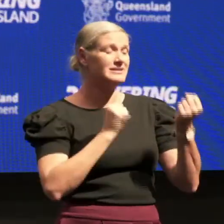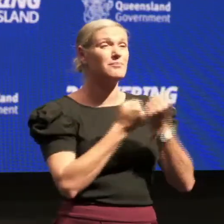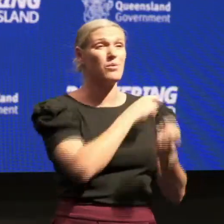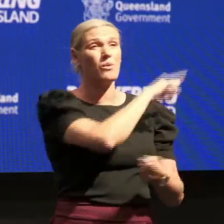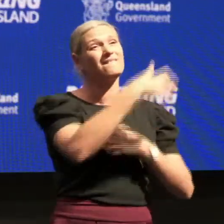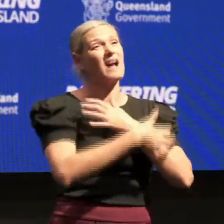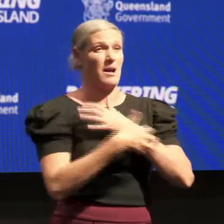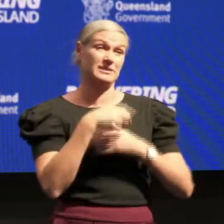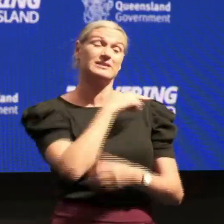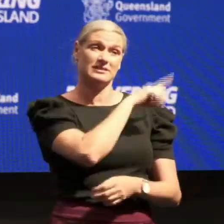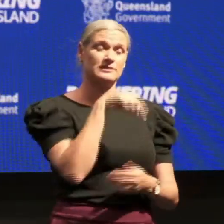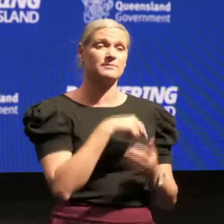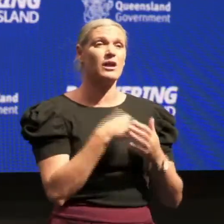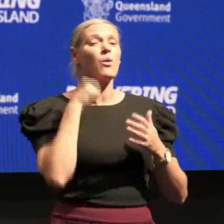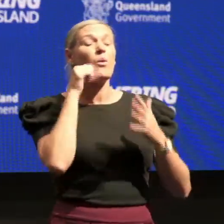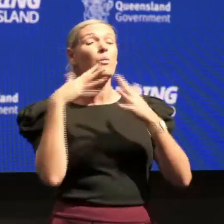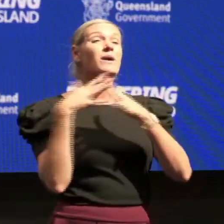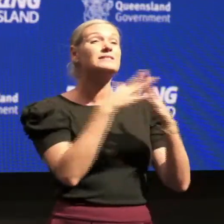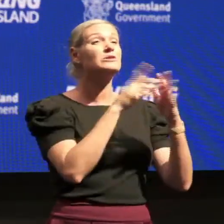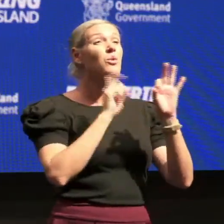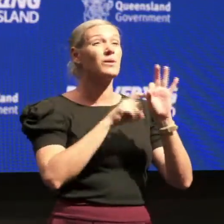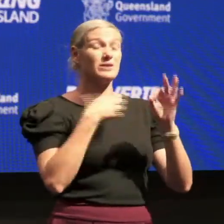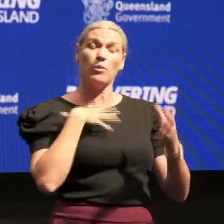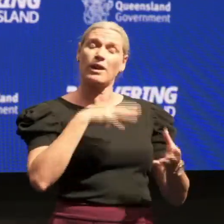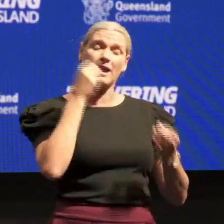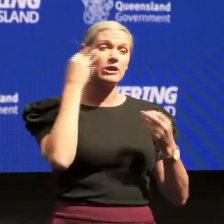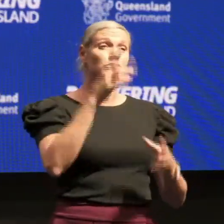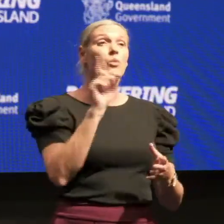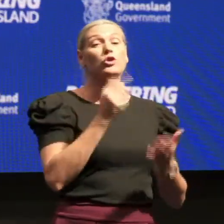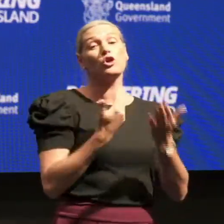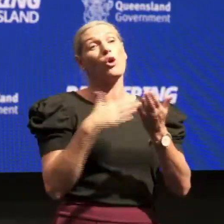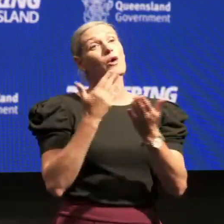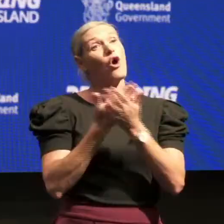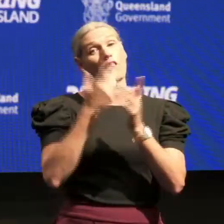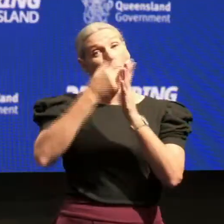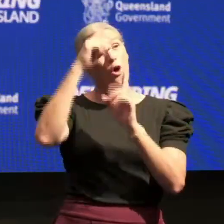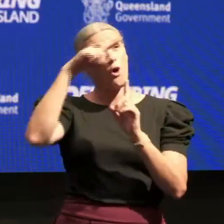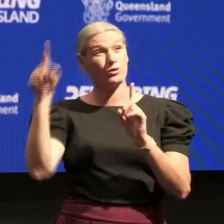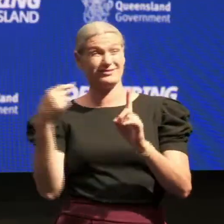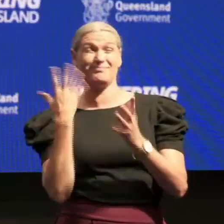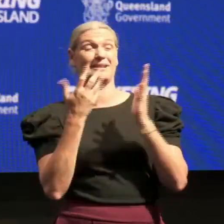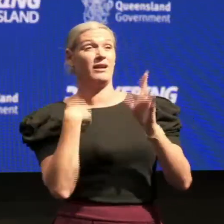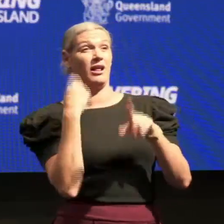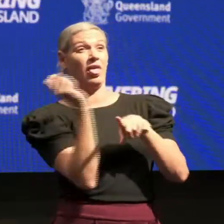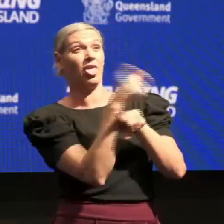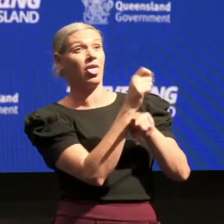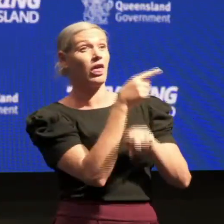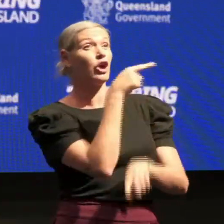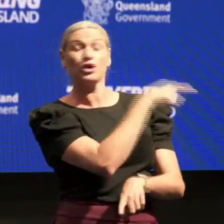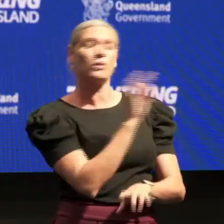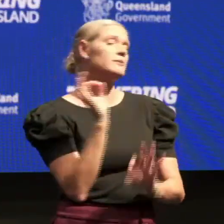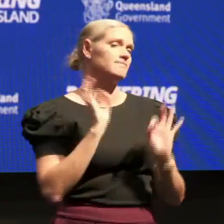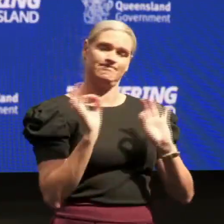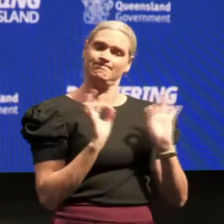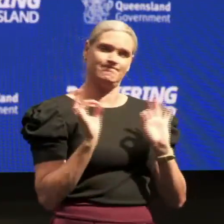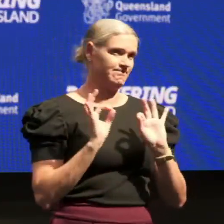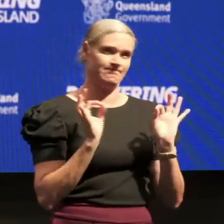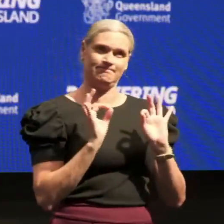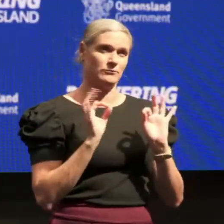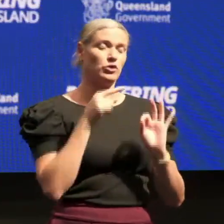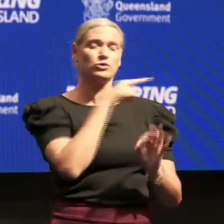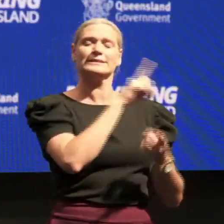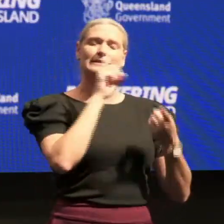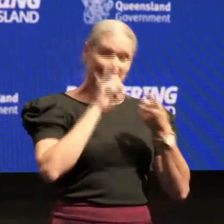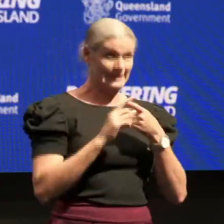producers. And I just want people in Western Queensland to know that the event on the coast doesn't mean that we will take our focus off you for 1 second.